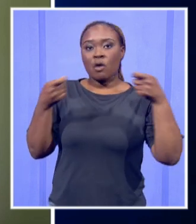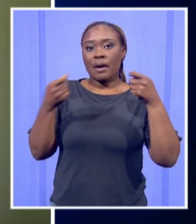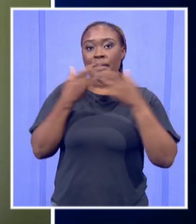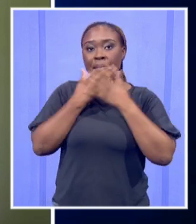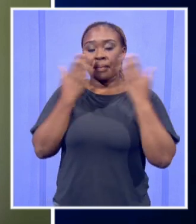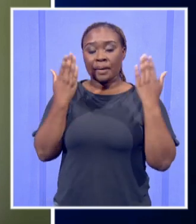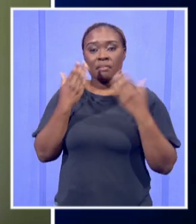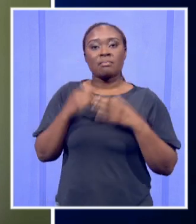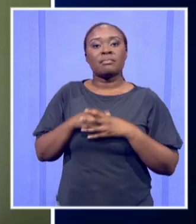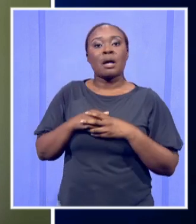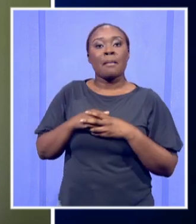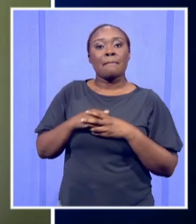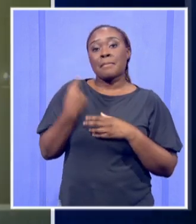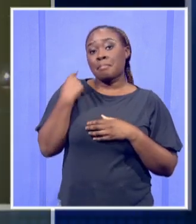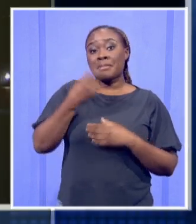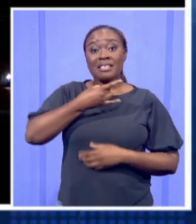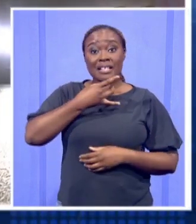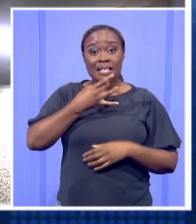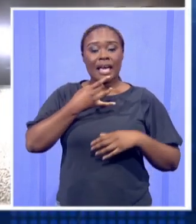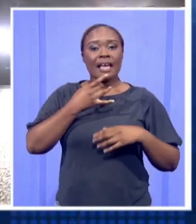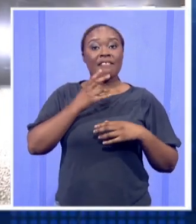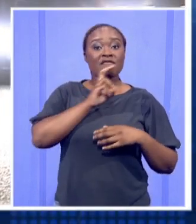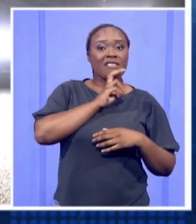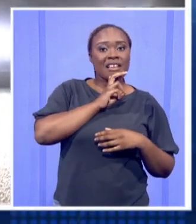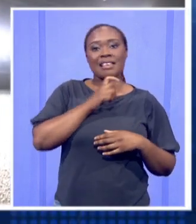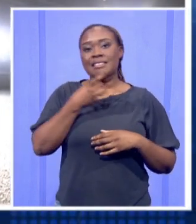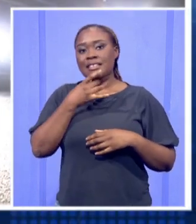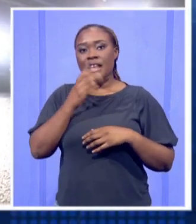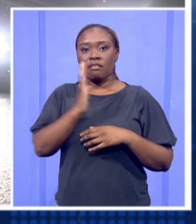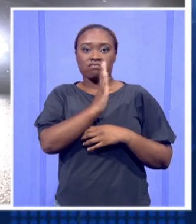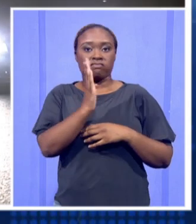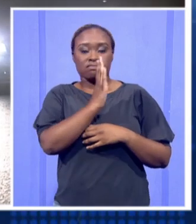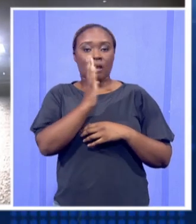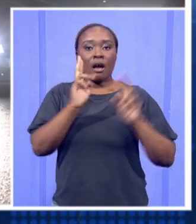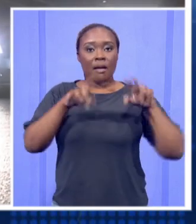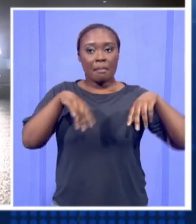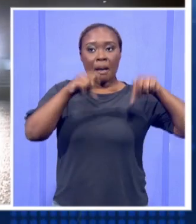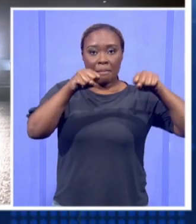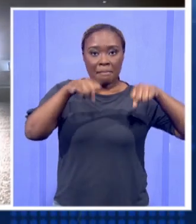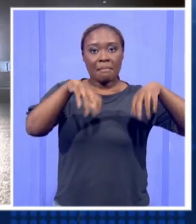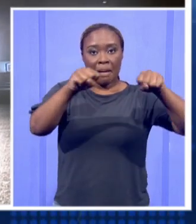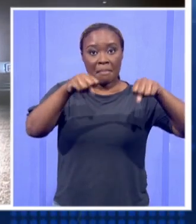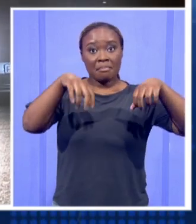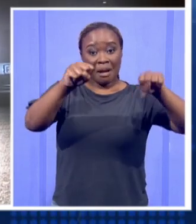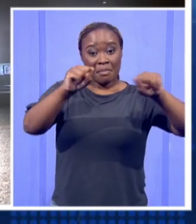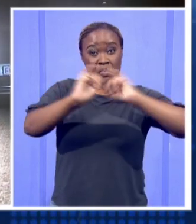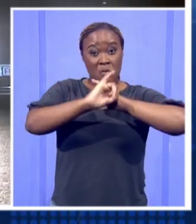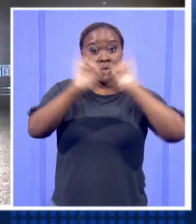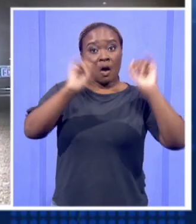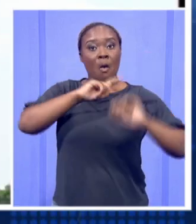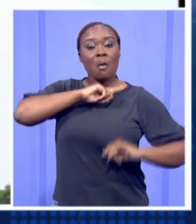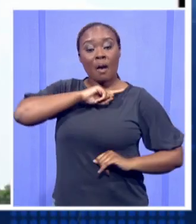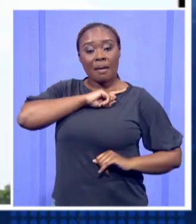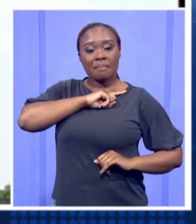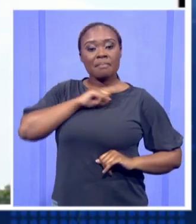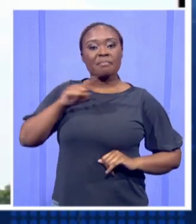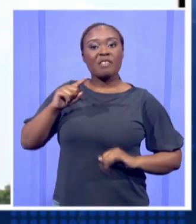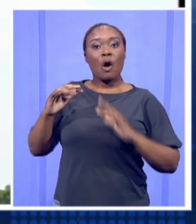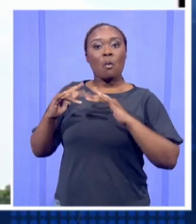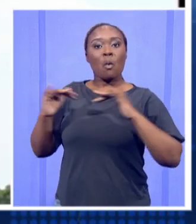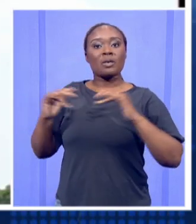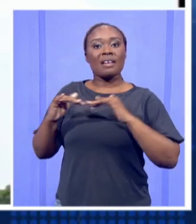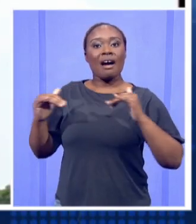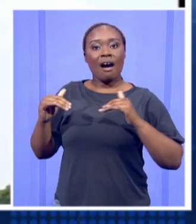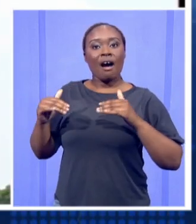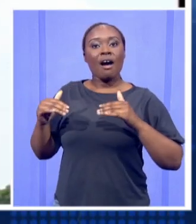severe load shedding on Friday and Saturday, in order to replenish the water levels in the